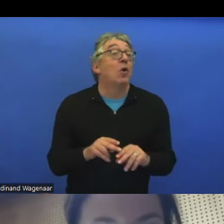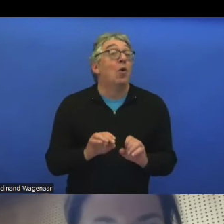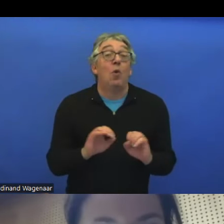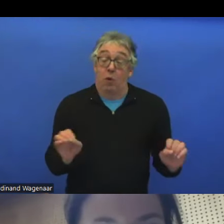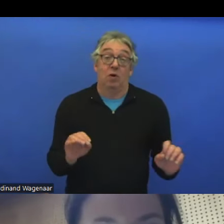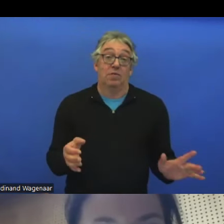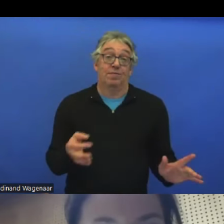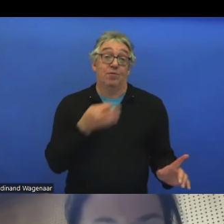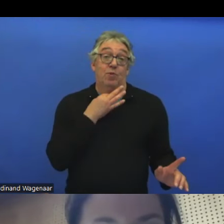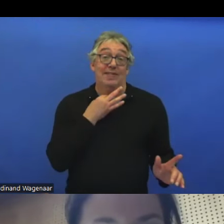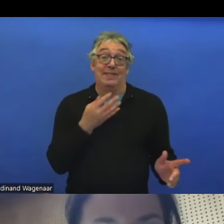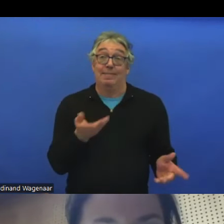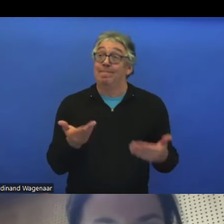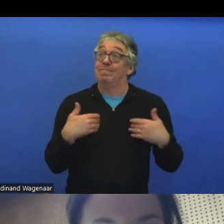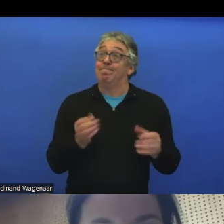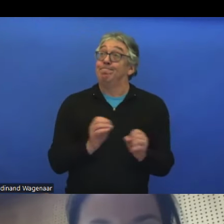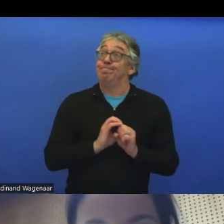please?